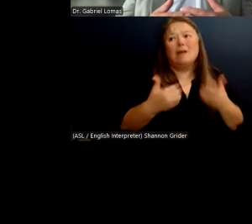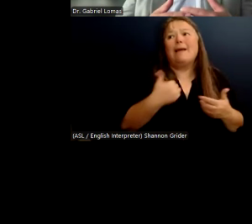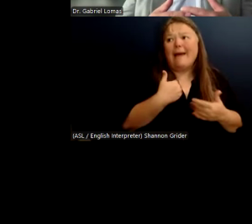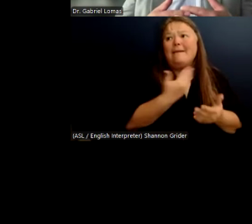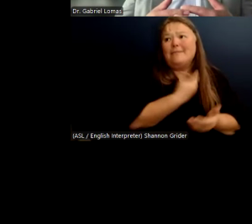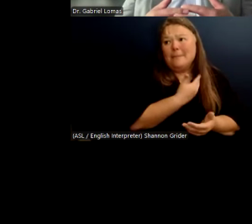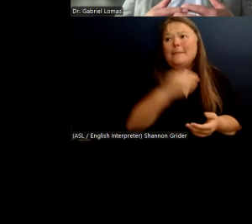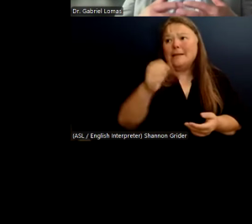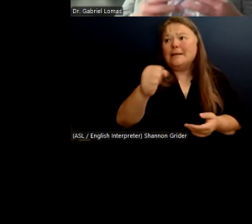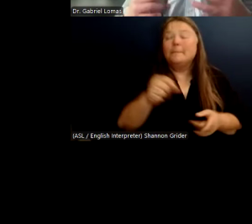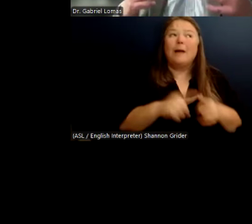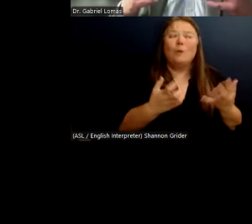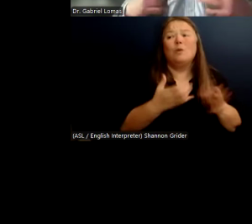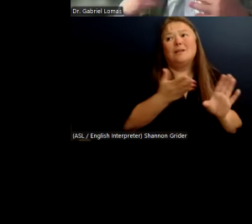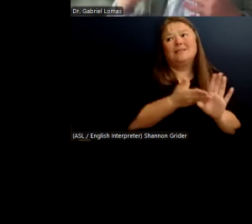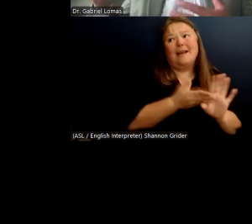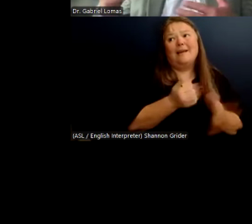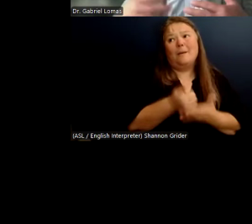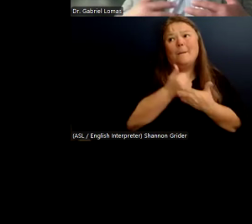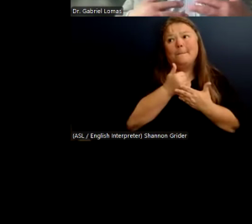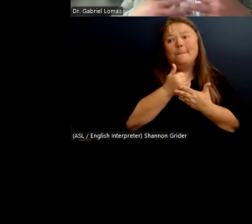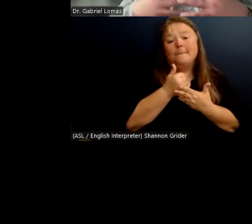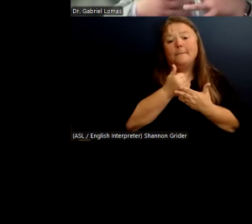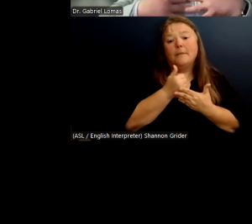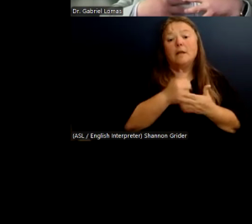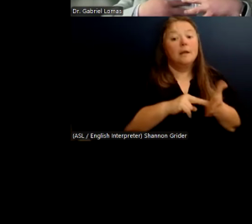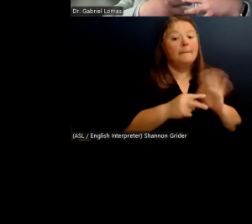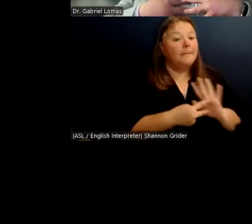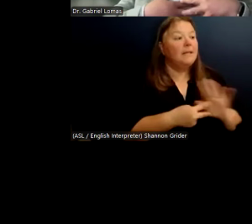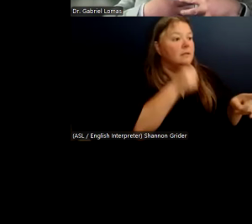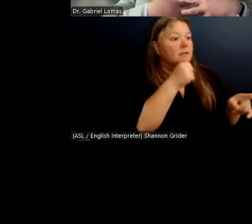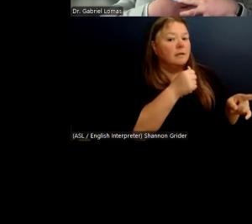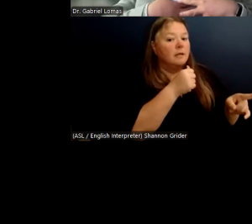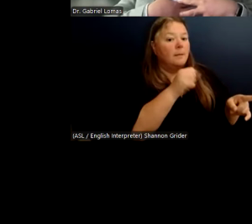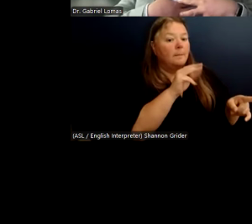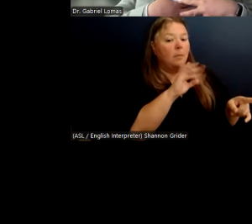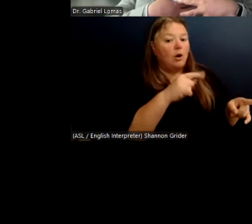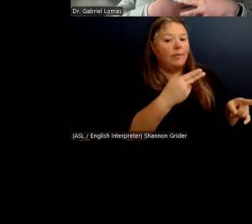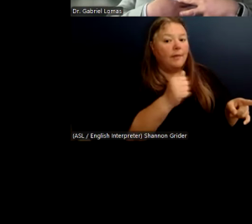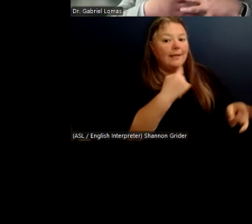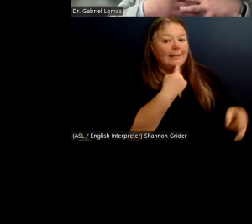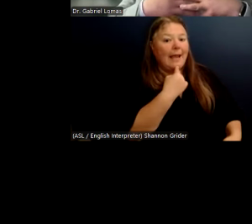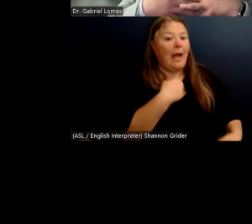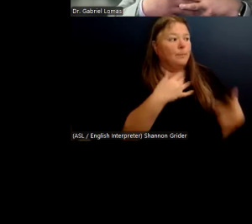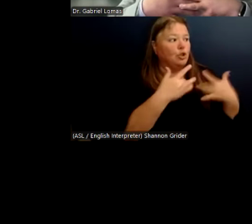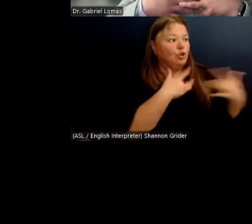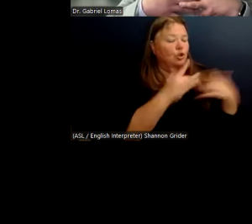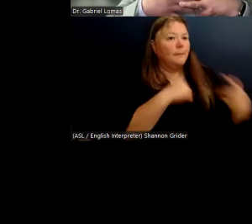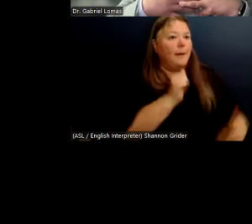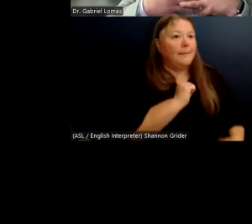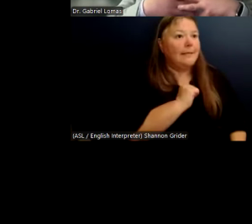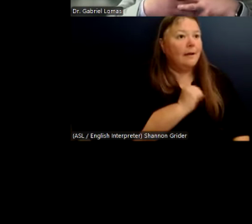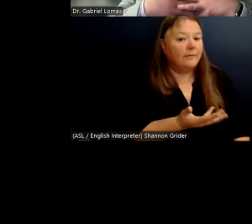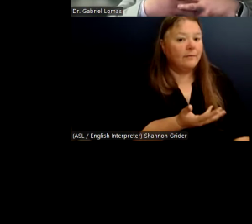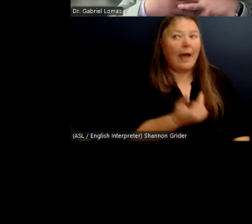psychiatric help. So in other words, she's telling the nurse, like, I'm worried about myself. Like